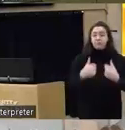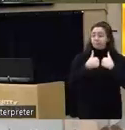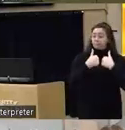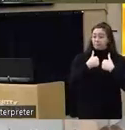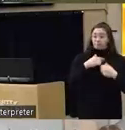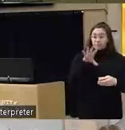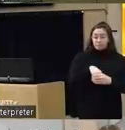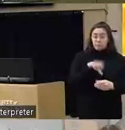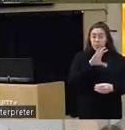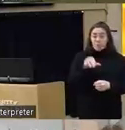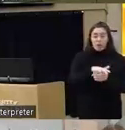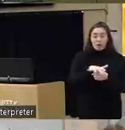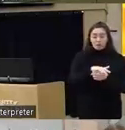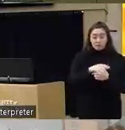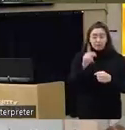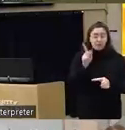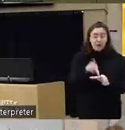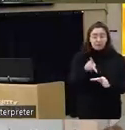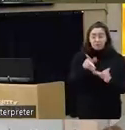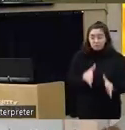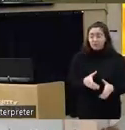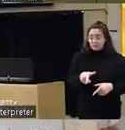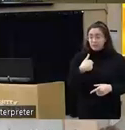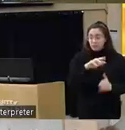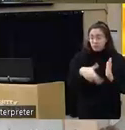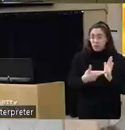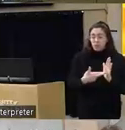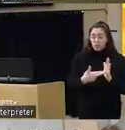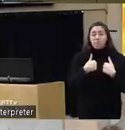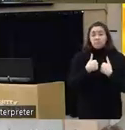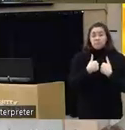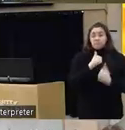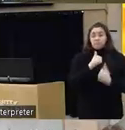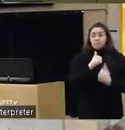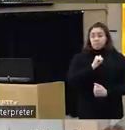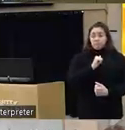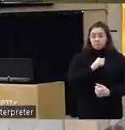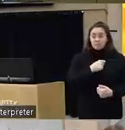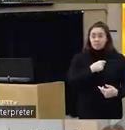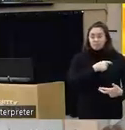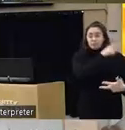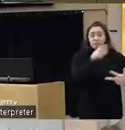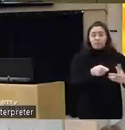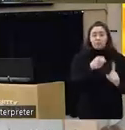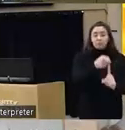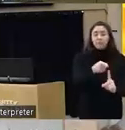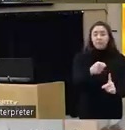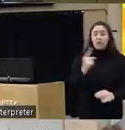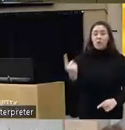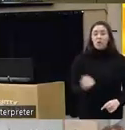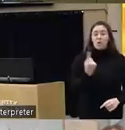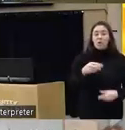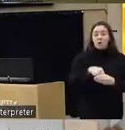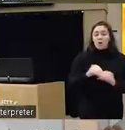consultation psychiatrist for a period of time in this role, and so I put a bullet point here that there is an alone in an office with a